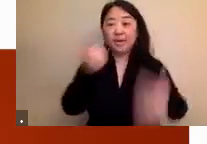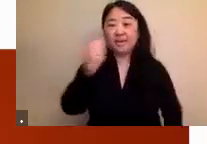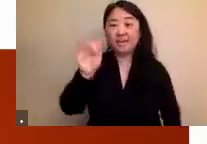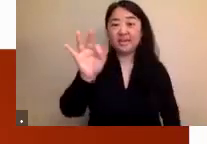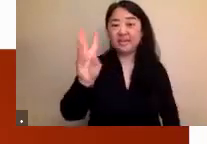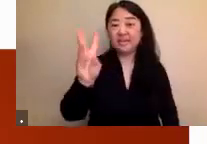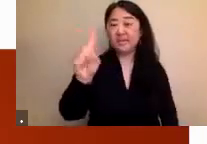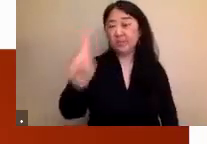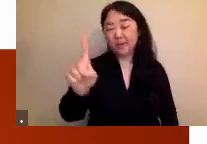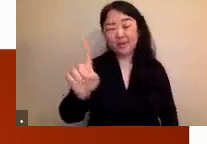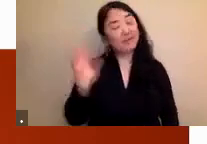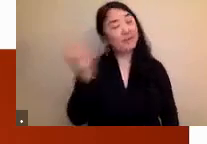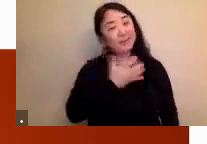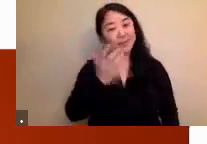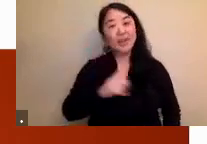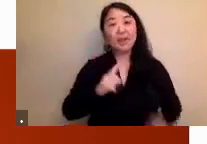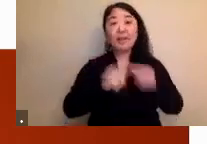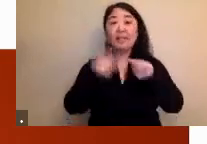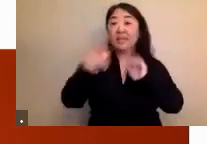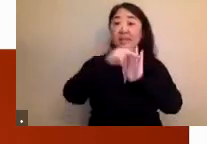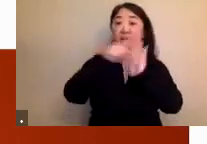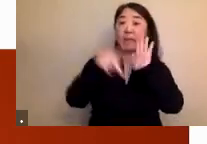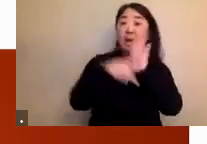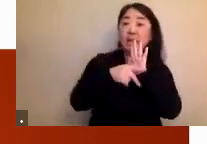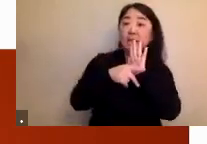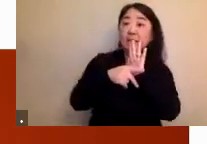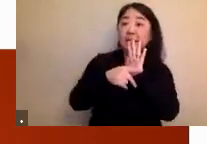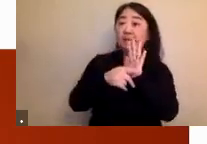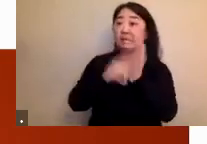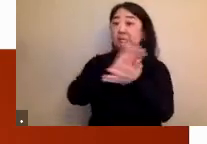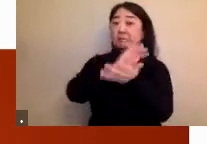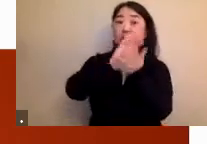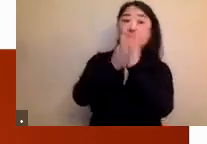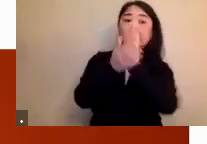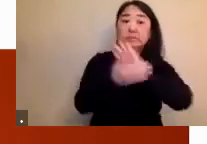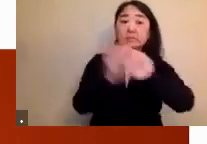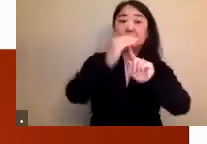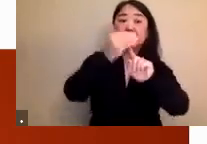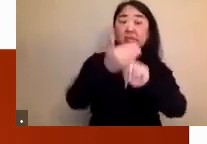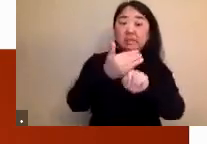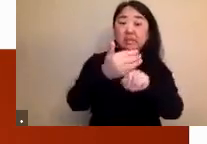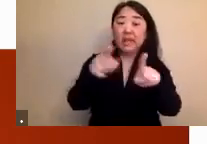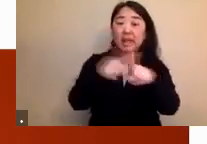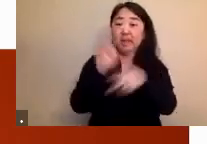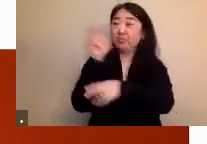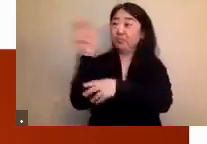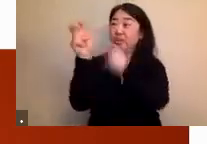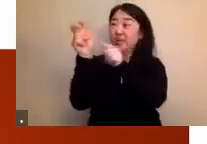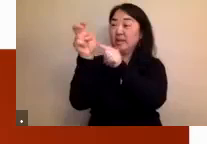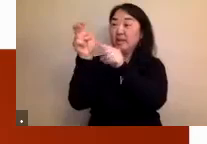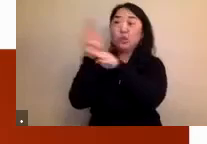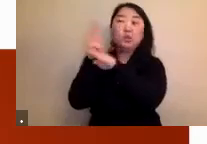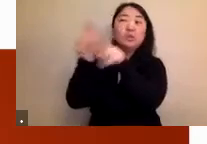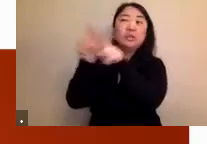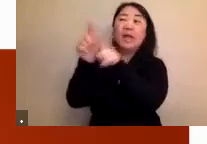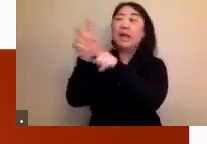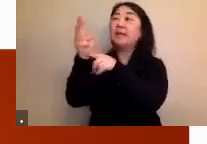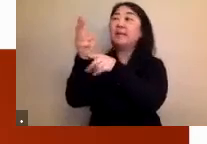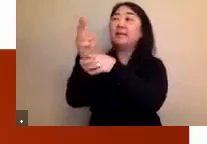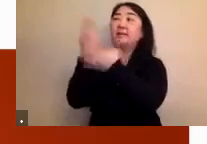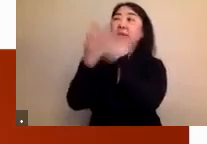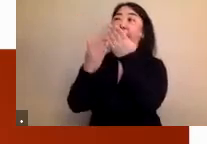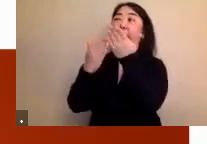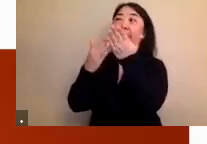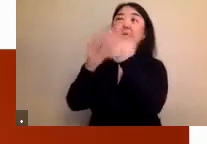we began to see policy shape in the 60s as transportation was used as a vehicle for